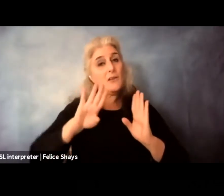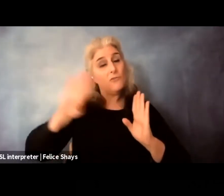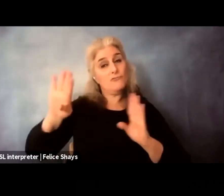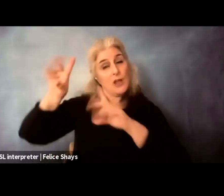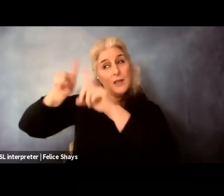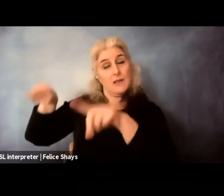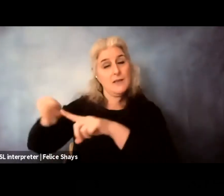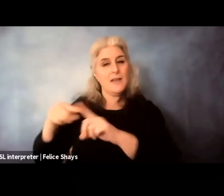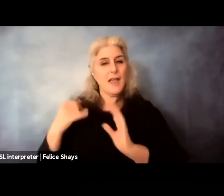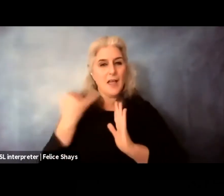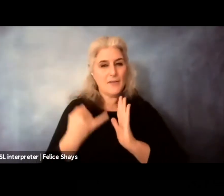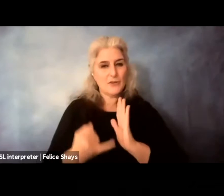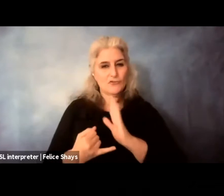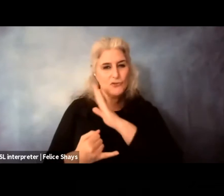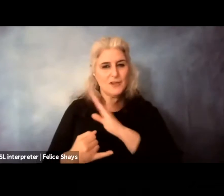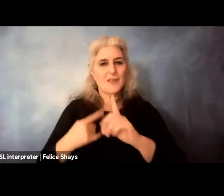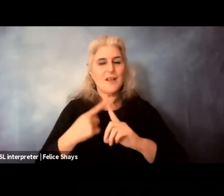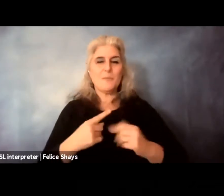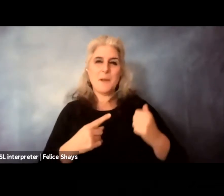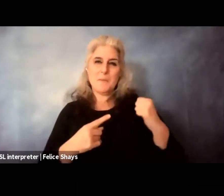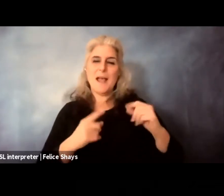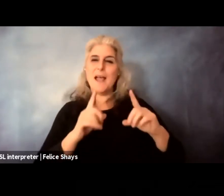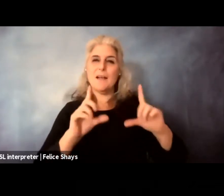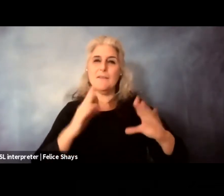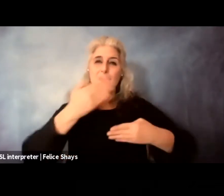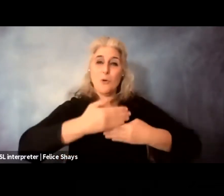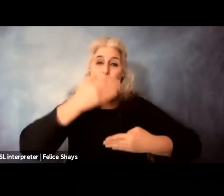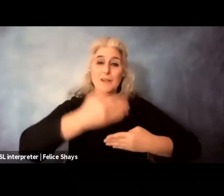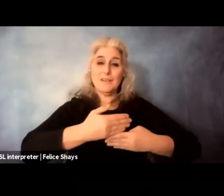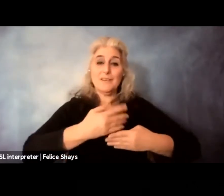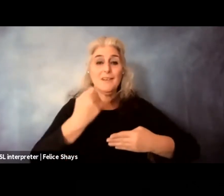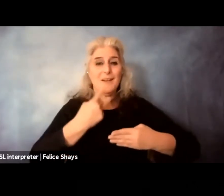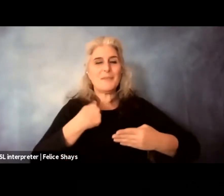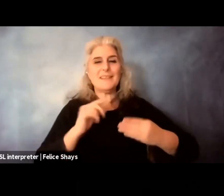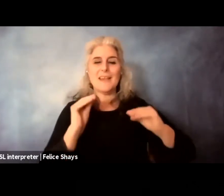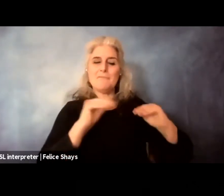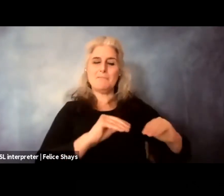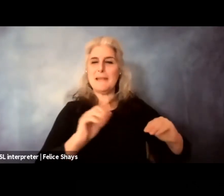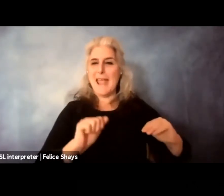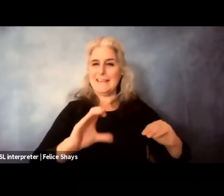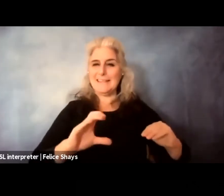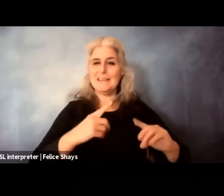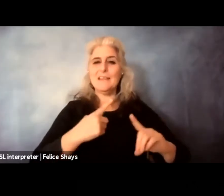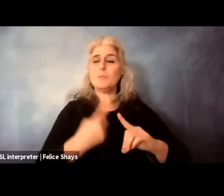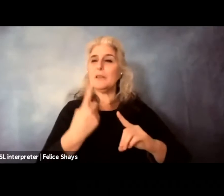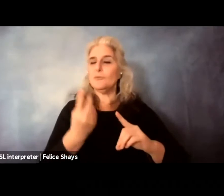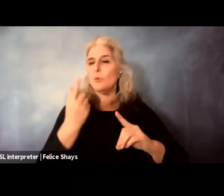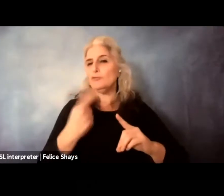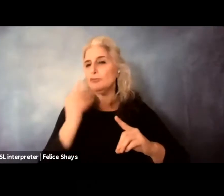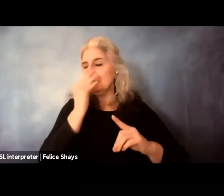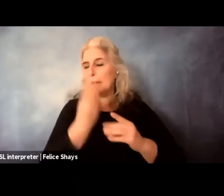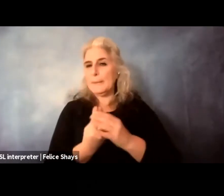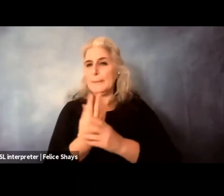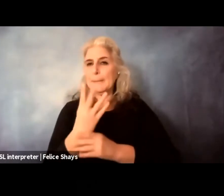wall hung and a window with AC under it and a plant. I